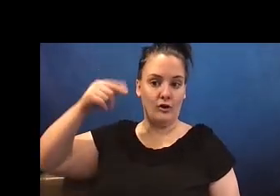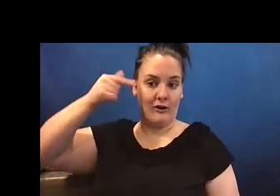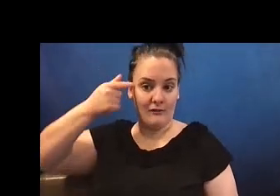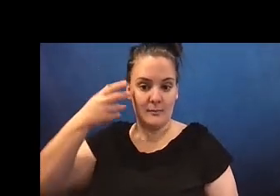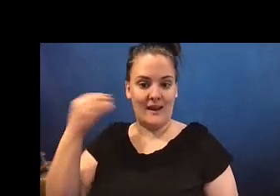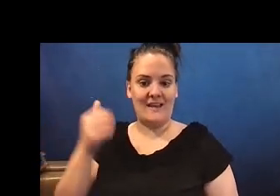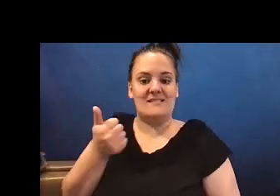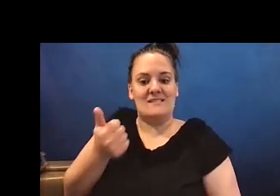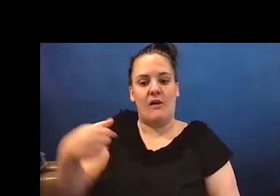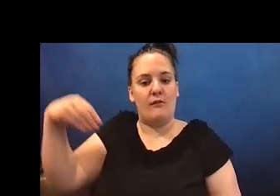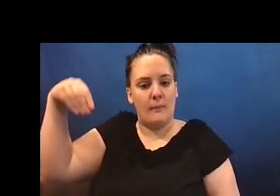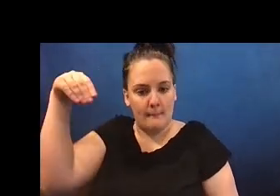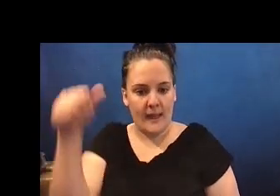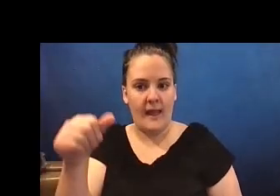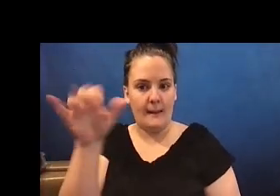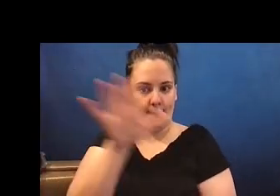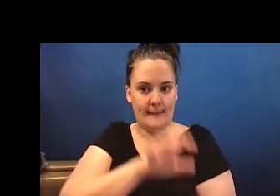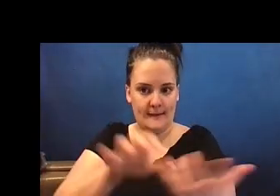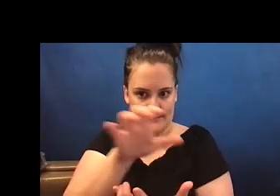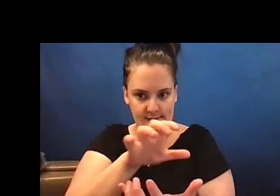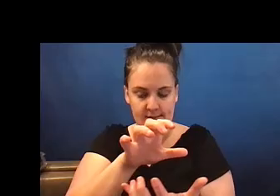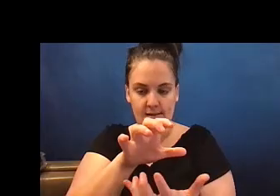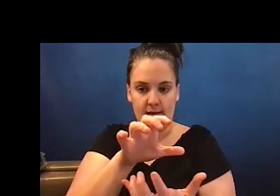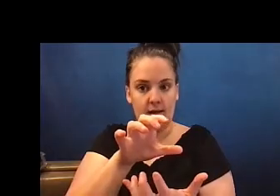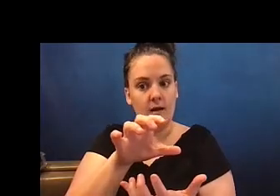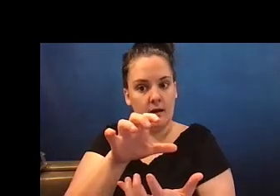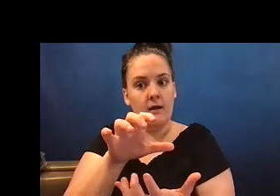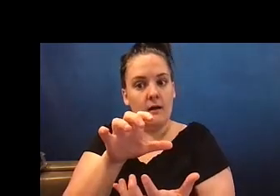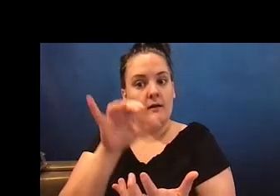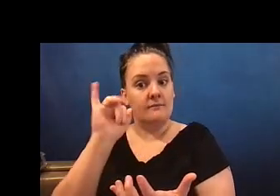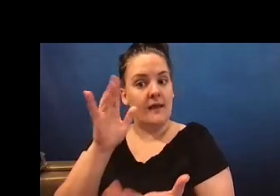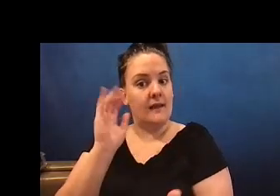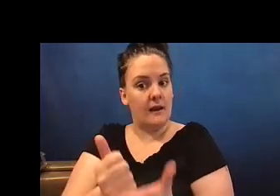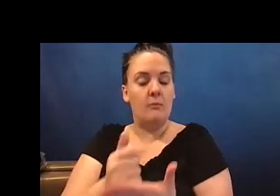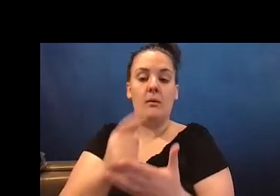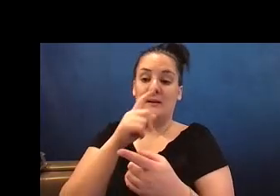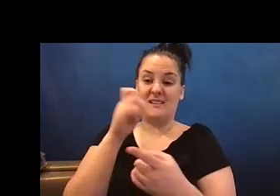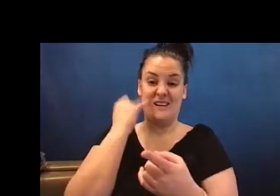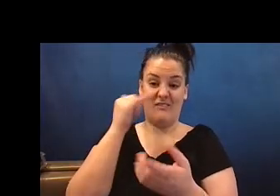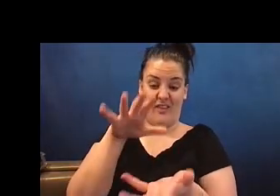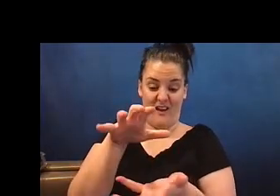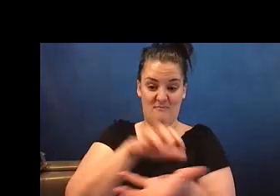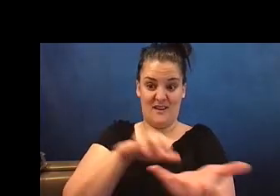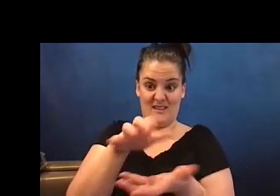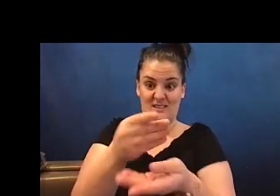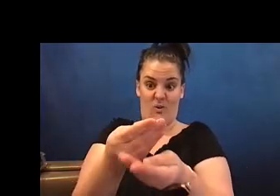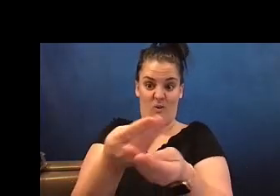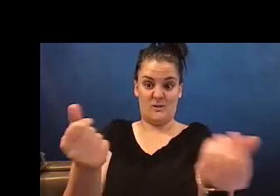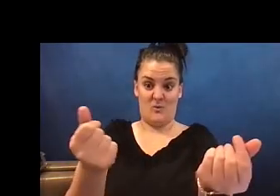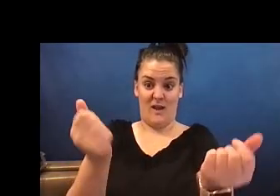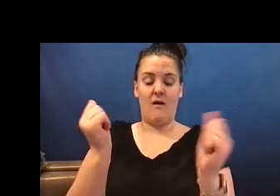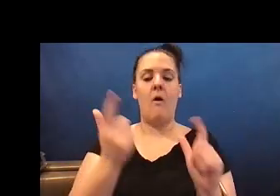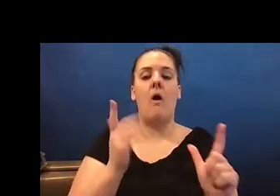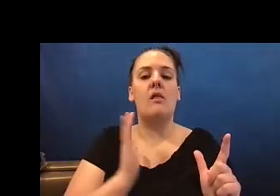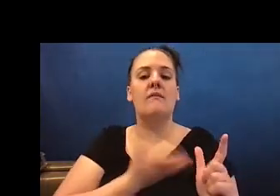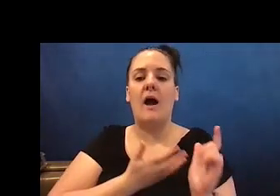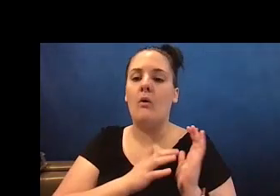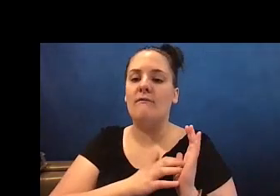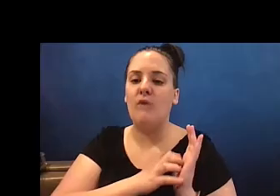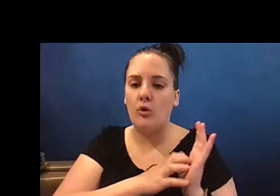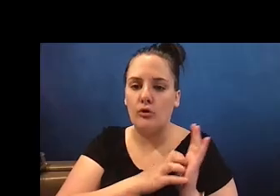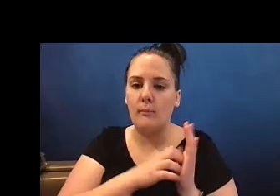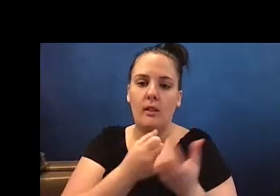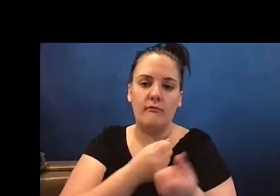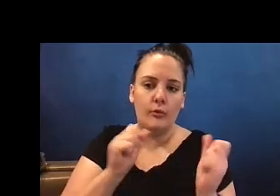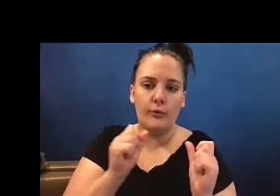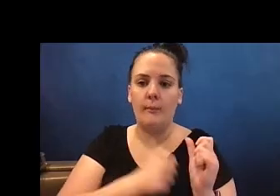are the ones we have to help you guys. Because if they go away, all our vulnerable patients are going to find other resources, and